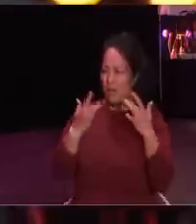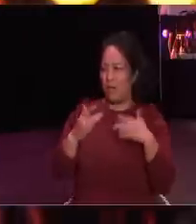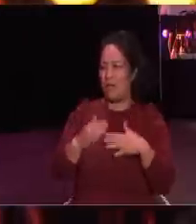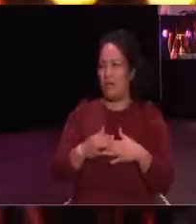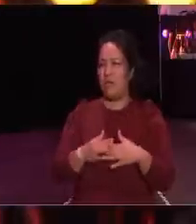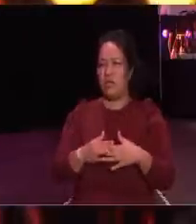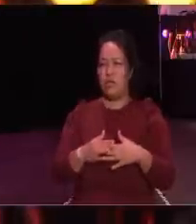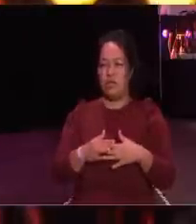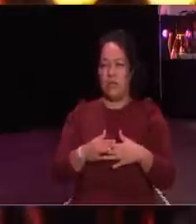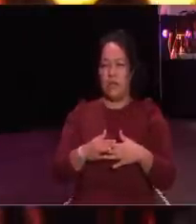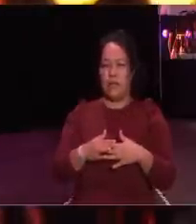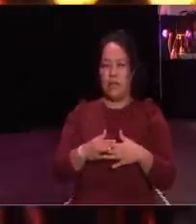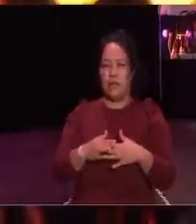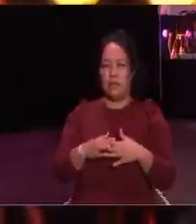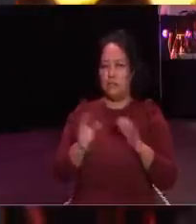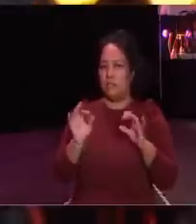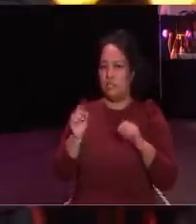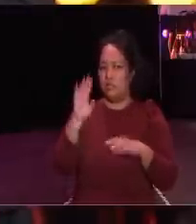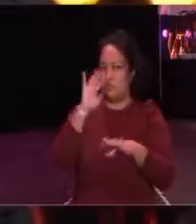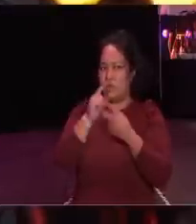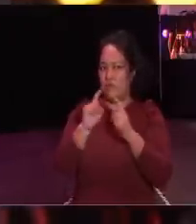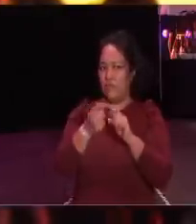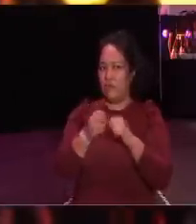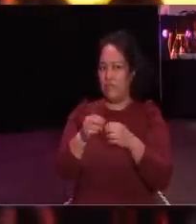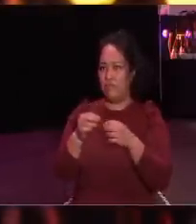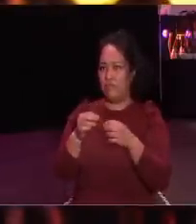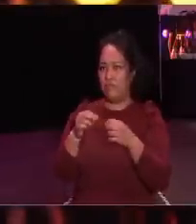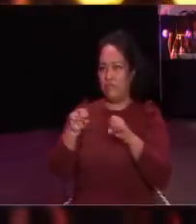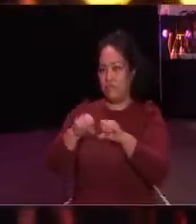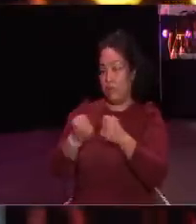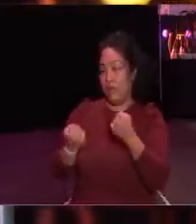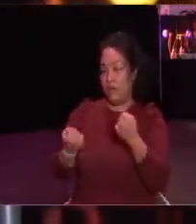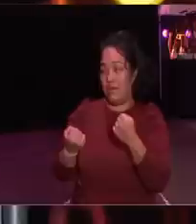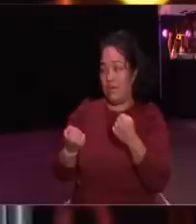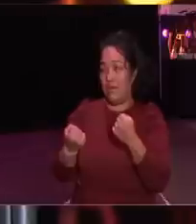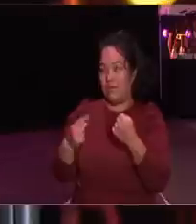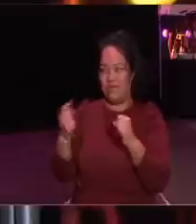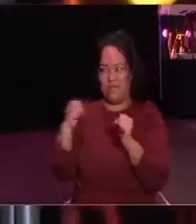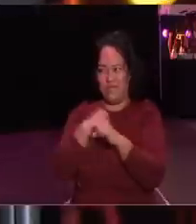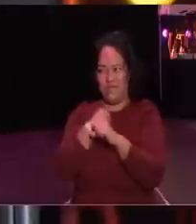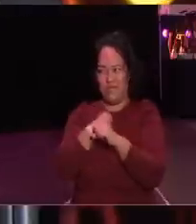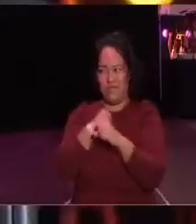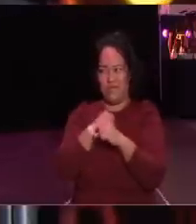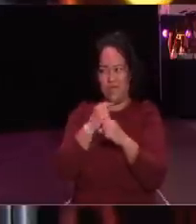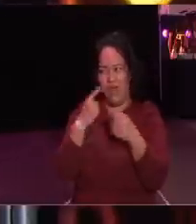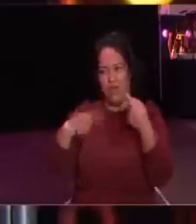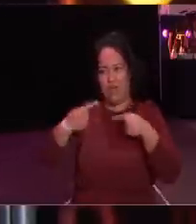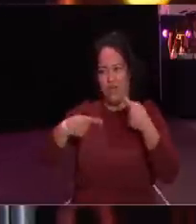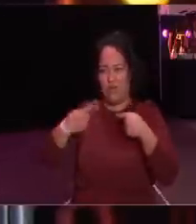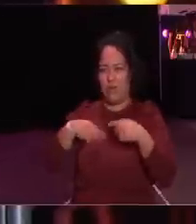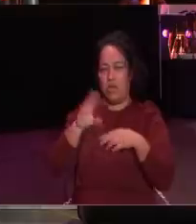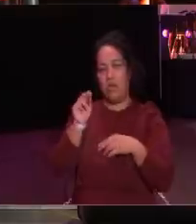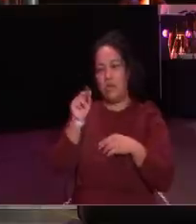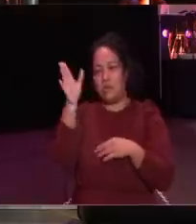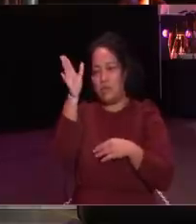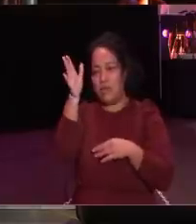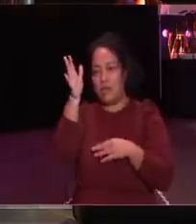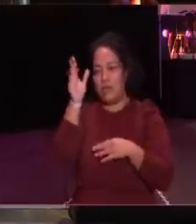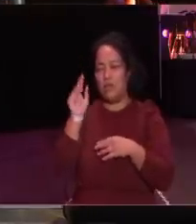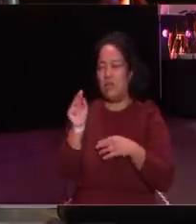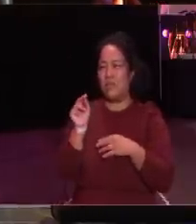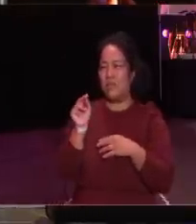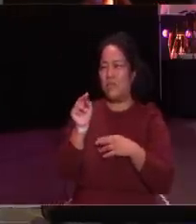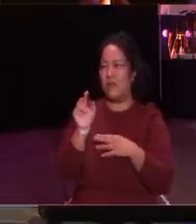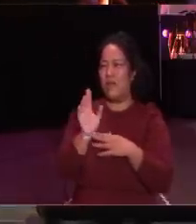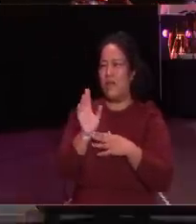que el novio la dejó? Did the boyfriend ¿será leave que her? Se peleó con alguien? Did she get in a fight with somebody? No, papá. No, dad. Es que he entrado en el no,